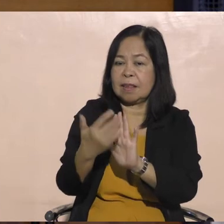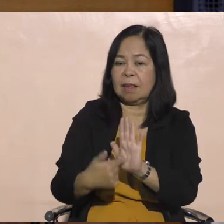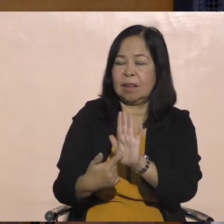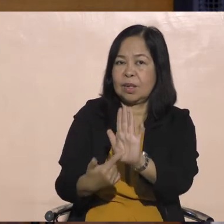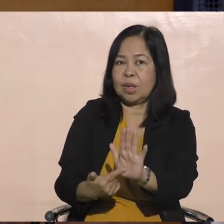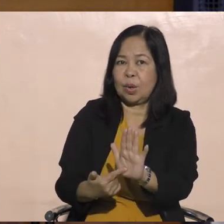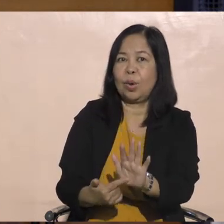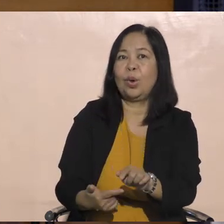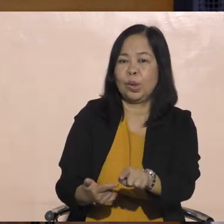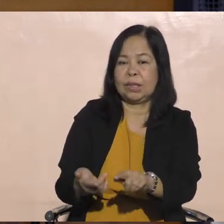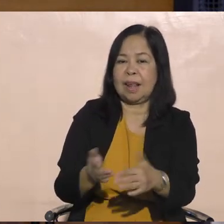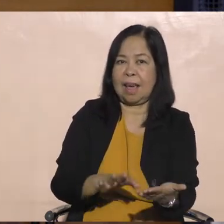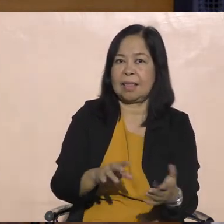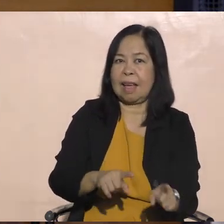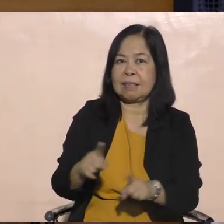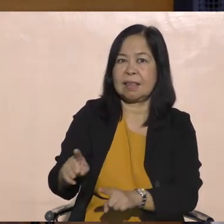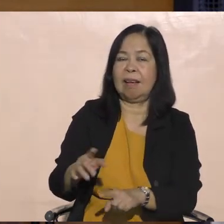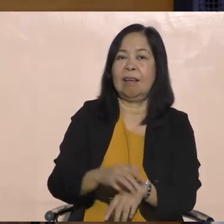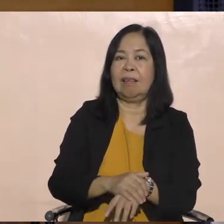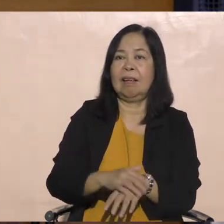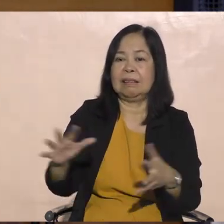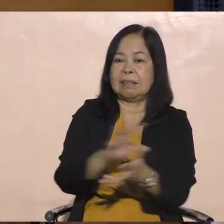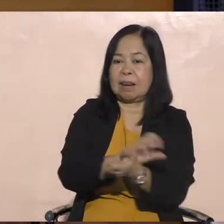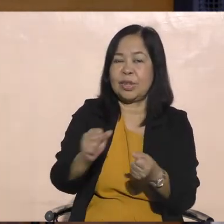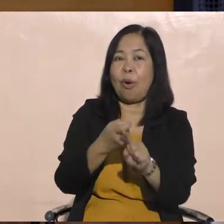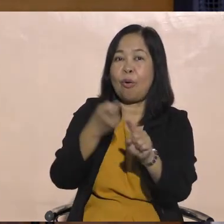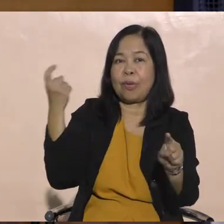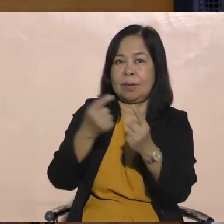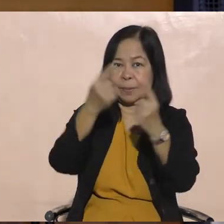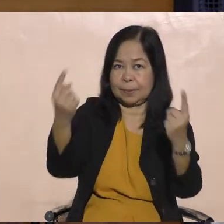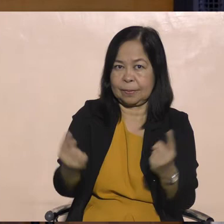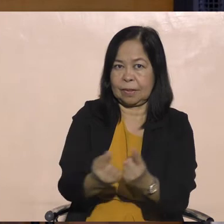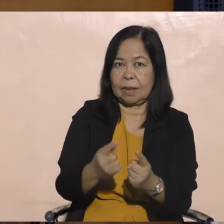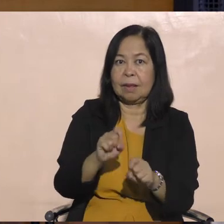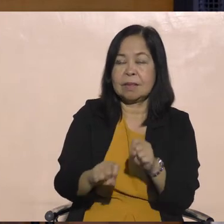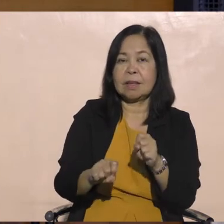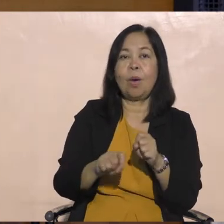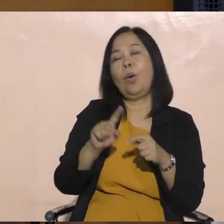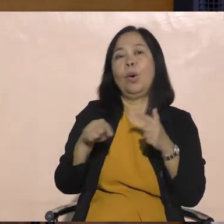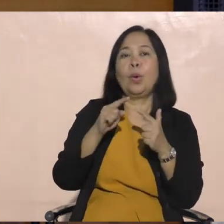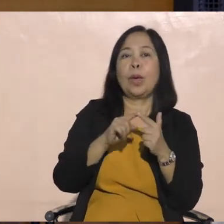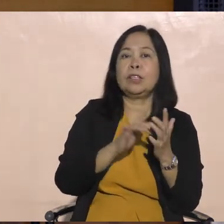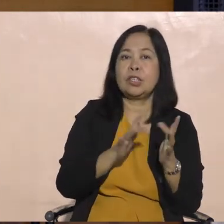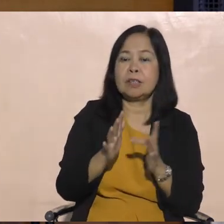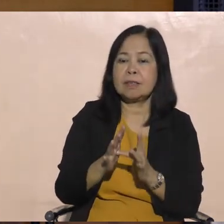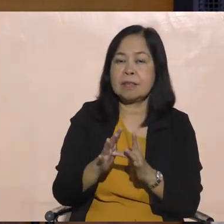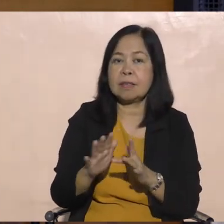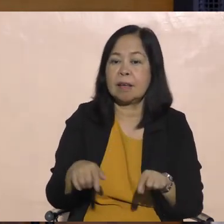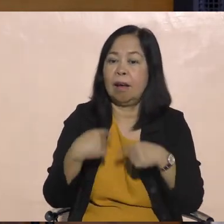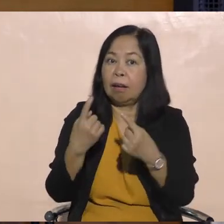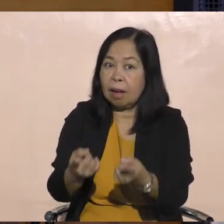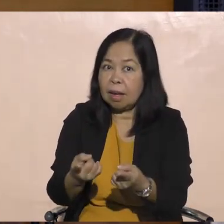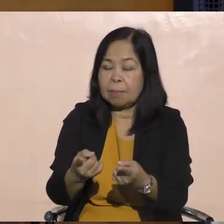by death. Tantawon kinato mga kaigsoonan unsay gibati ni Jesus. So then he came face to face with the manifestation